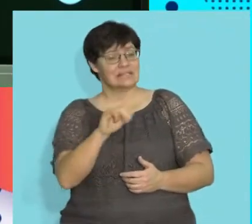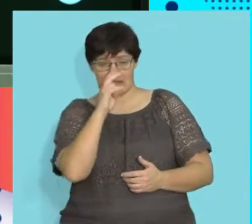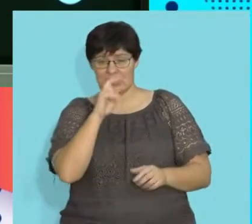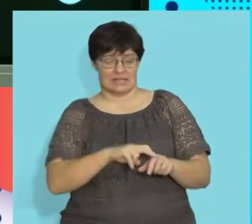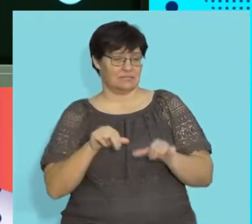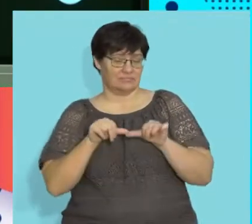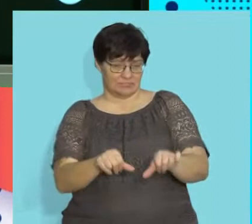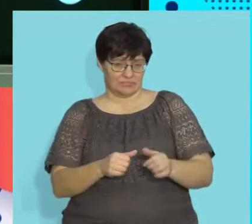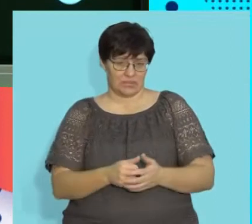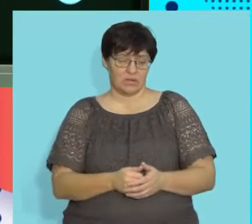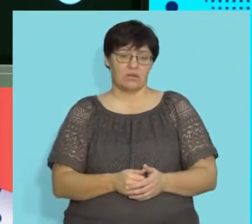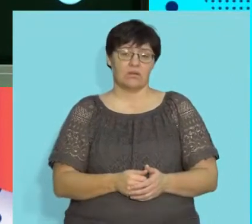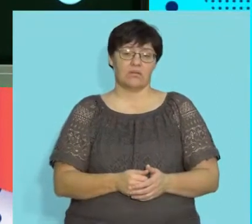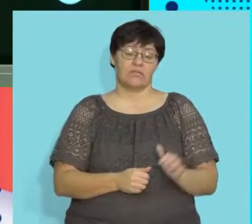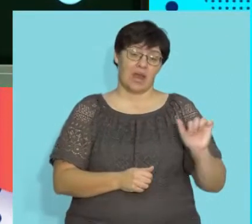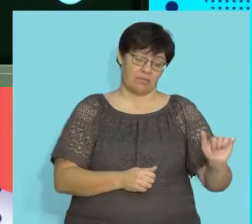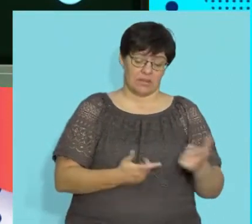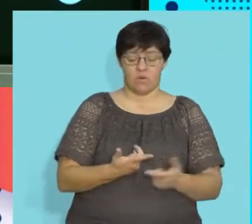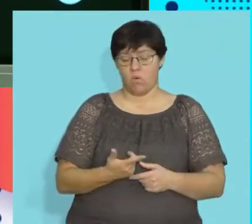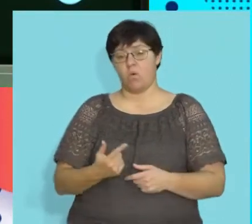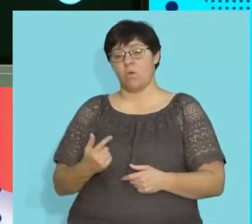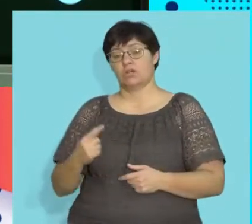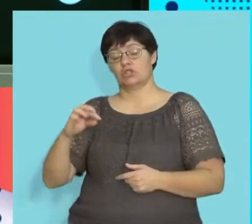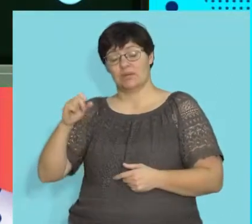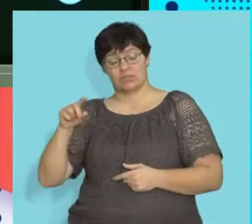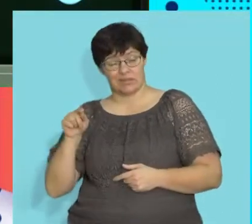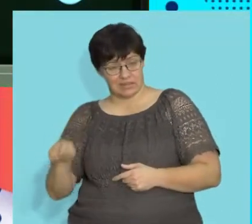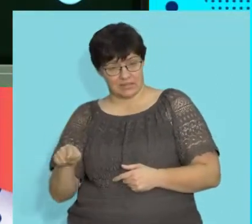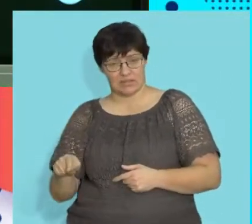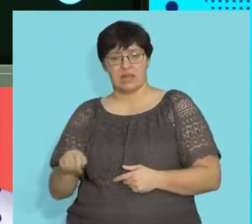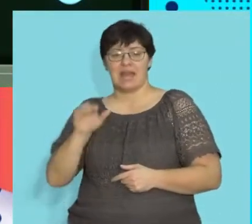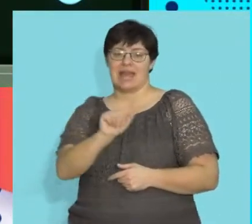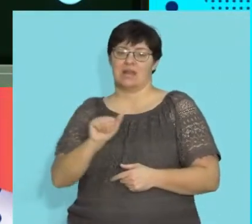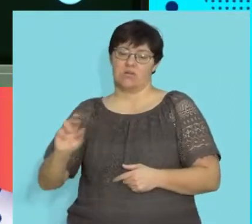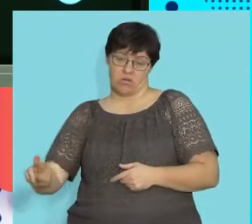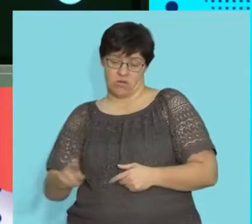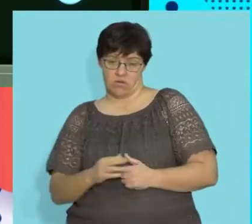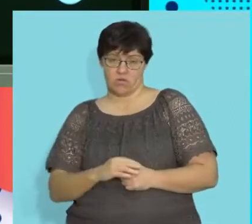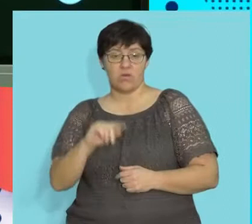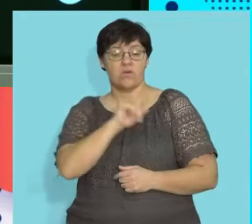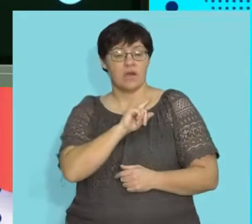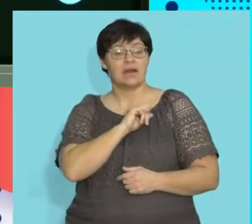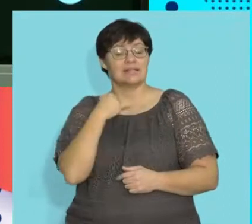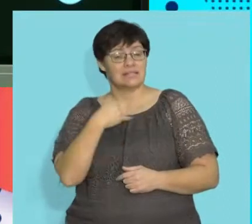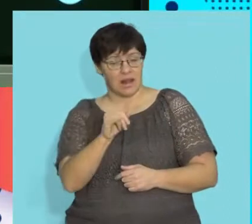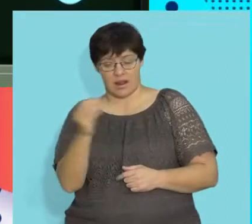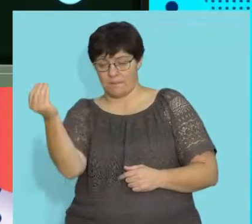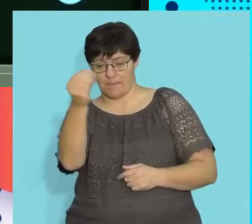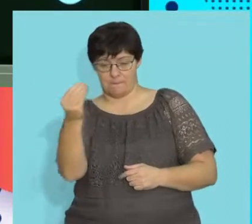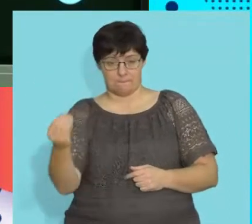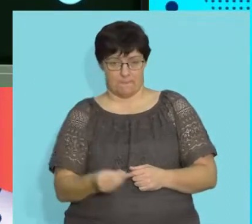D are for arithmetic, or A and R for geometric. because we ultimately are still going